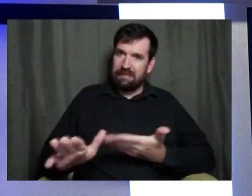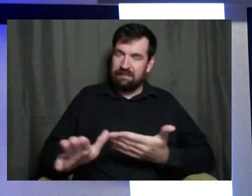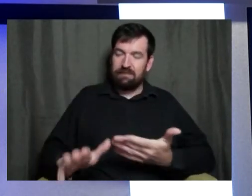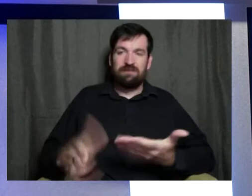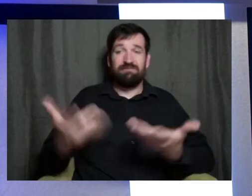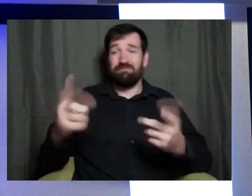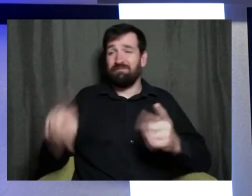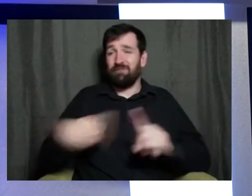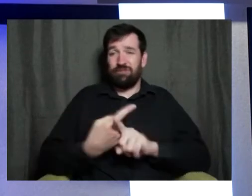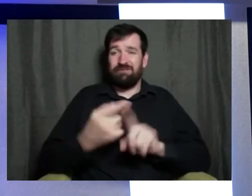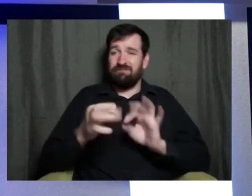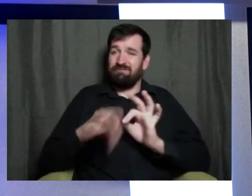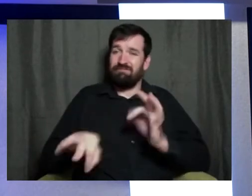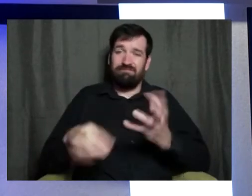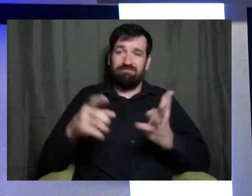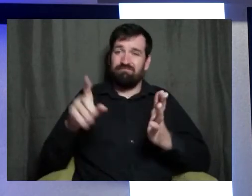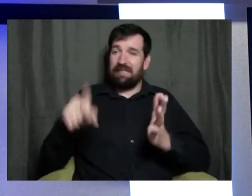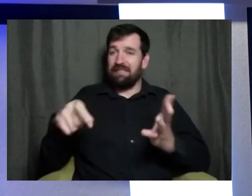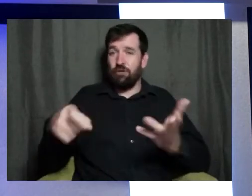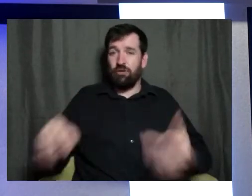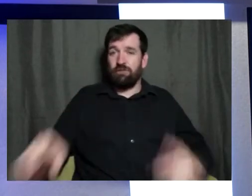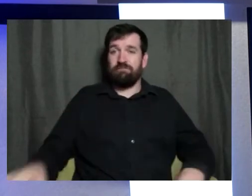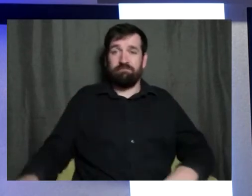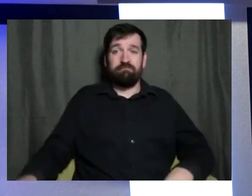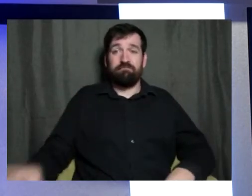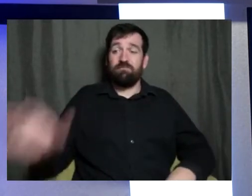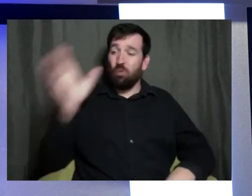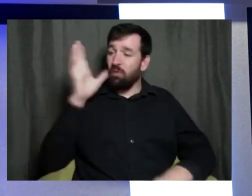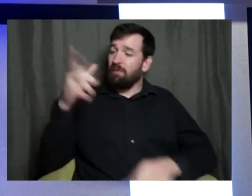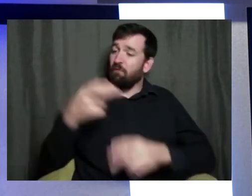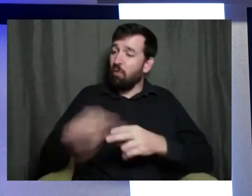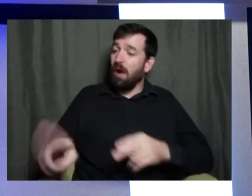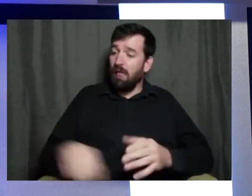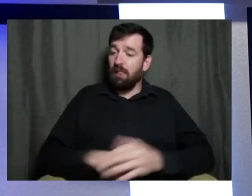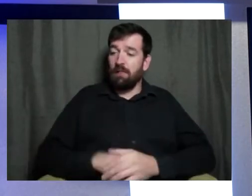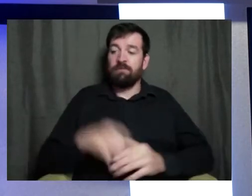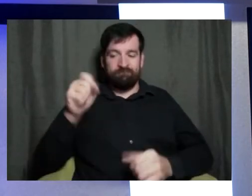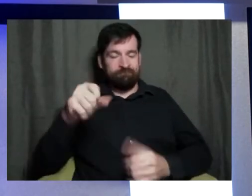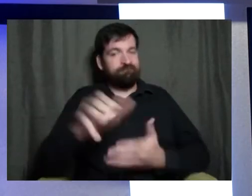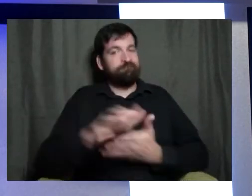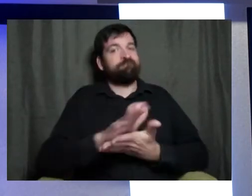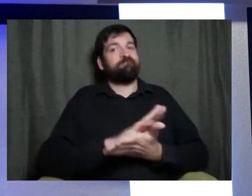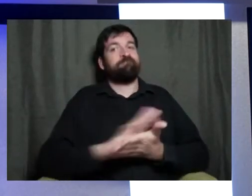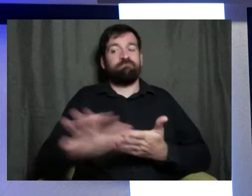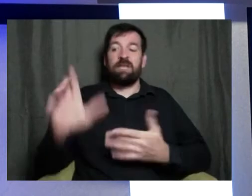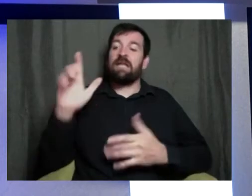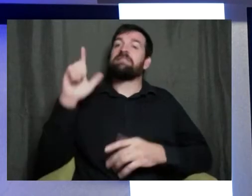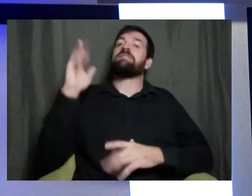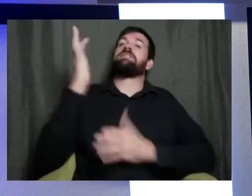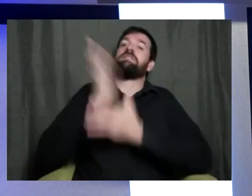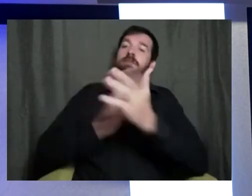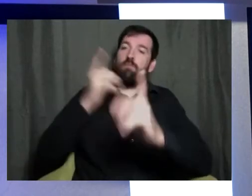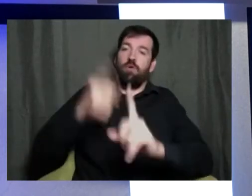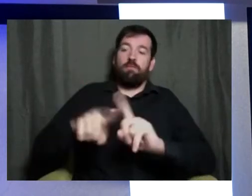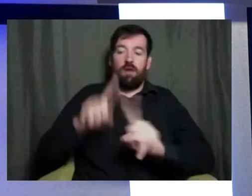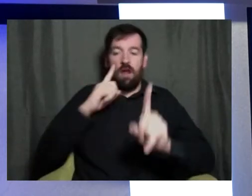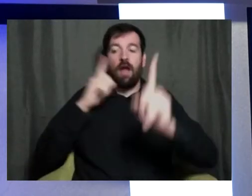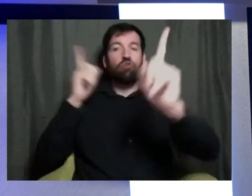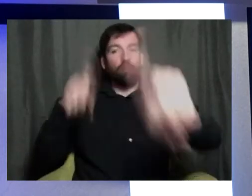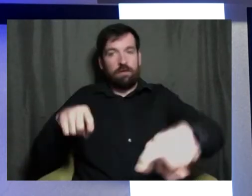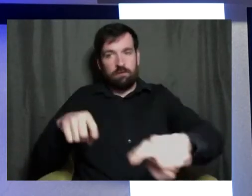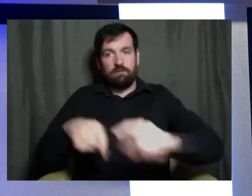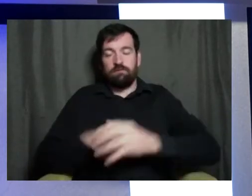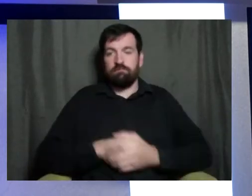now. And probably will be for quite a while, but that'd be nice for them to be a thing of the past at some point. But I agree with you on the flu. I would like to have that gone